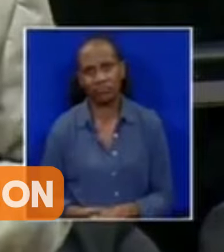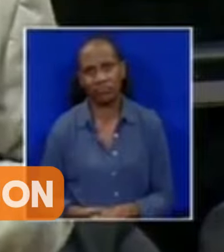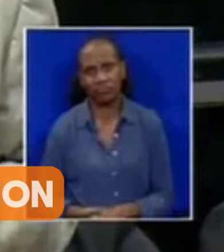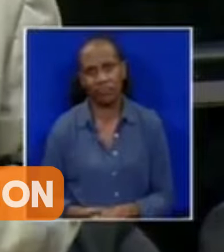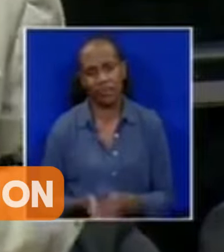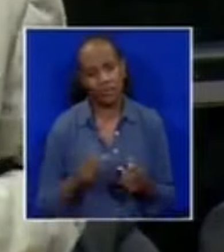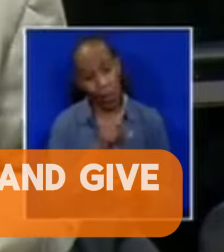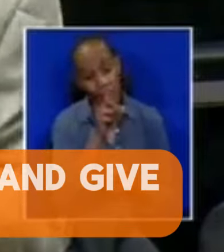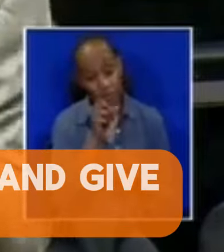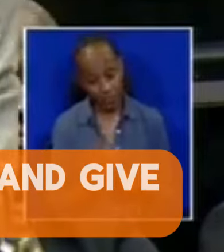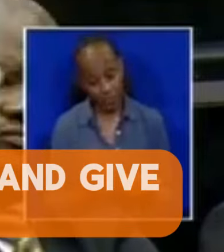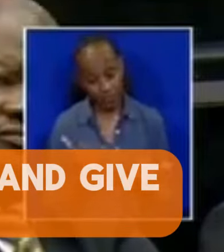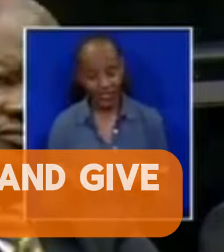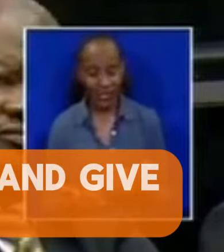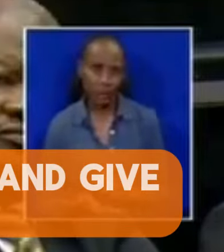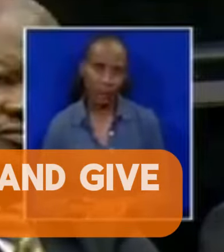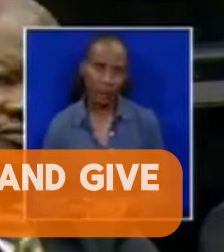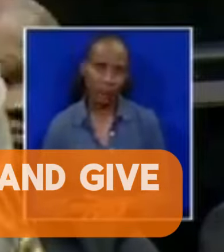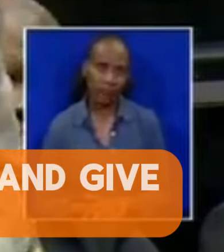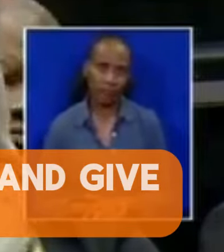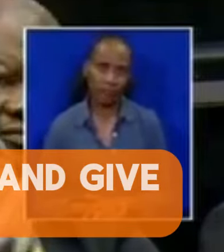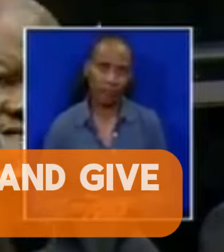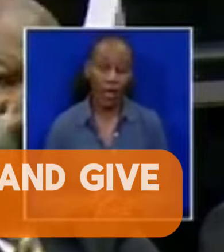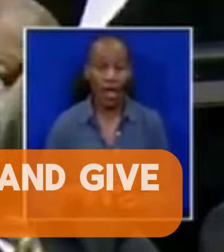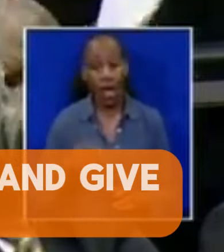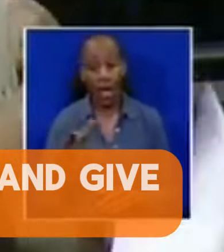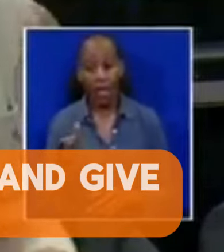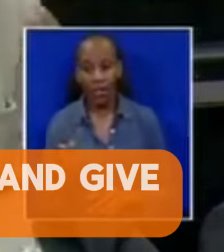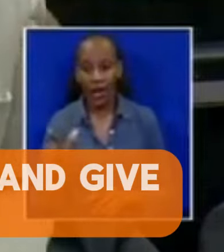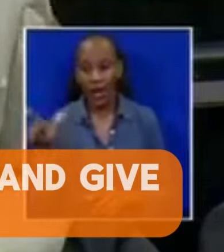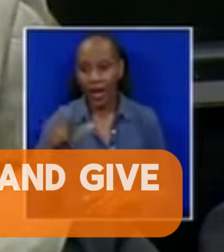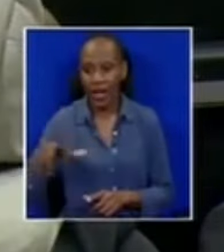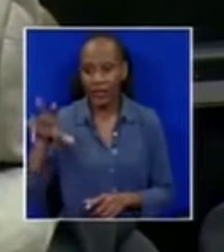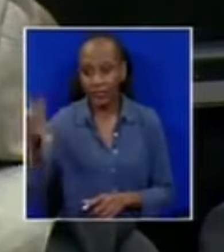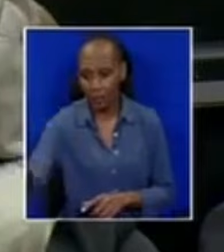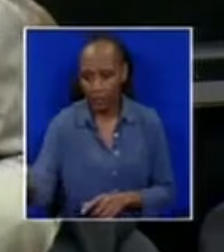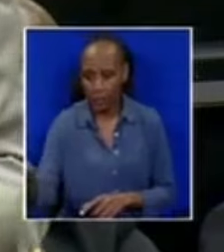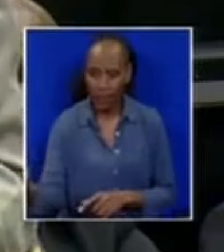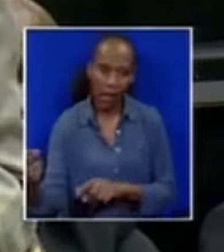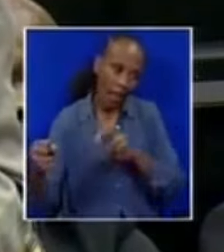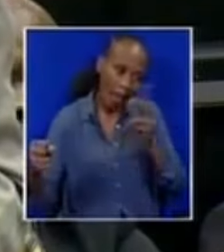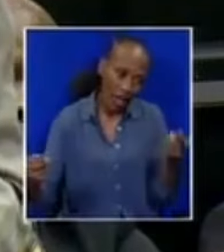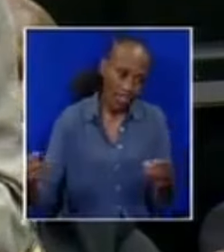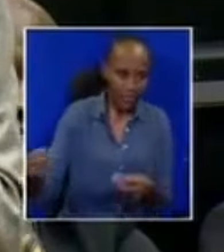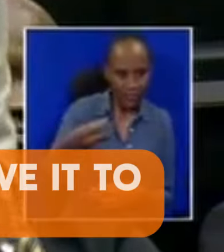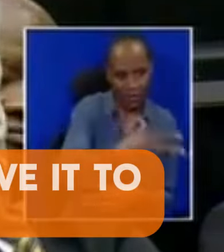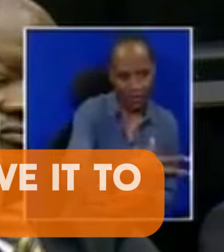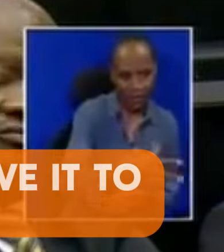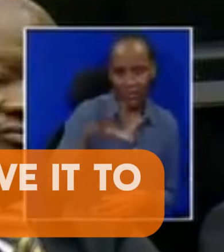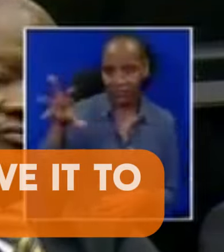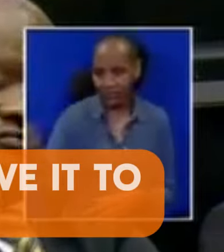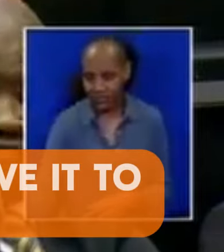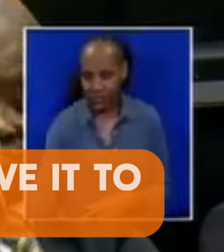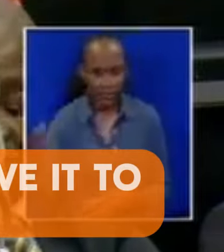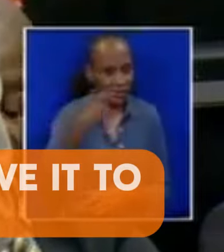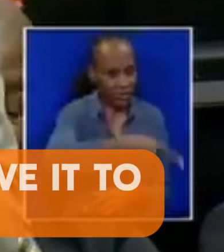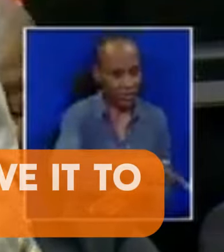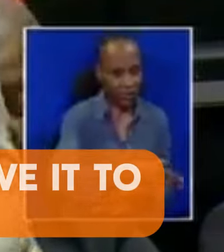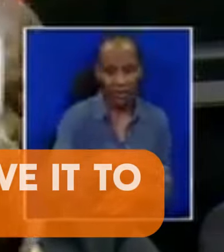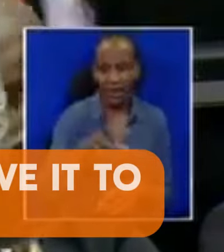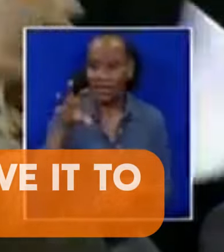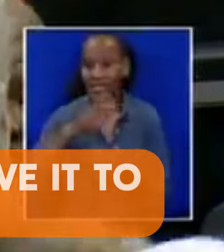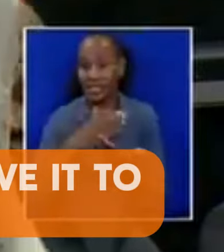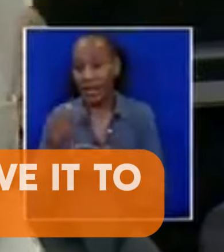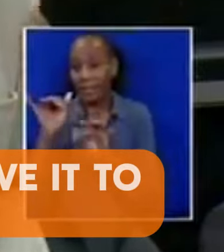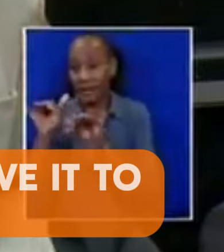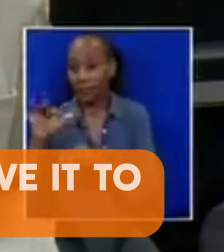you the question, we will take land from others and give it to others. But in fact, you said we'll take it from some and give